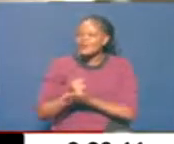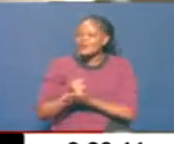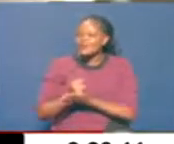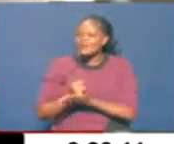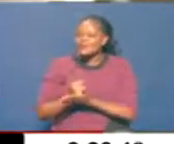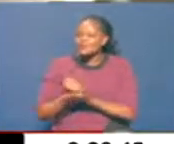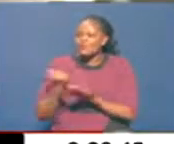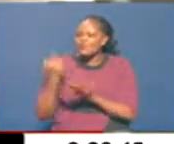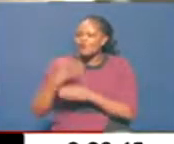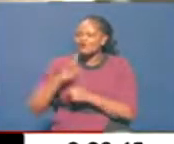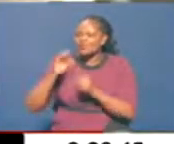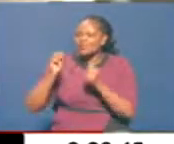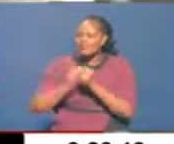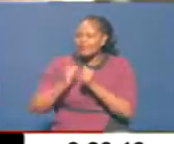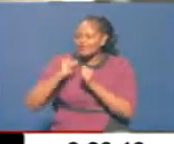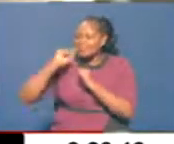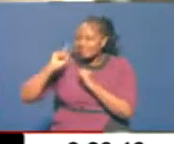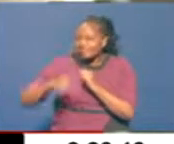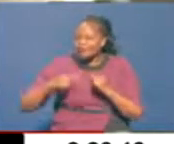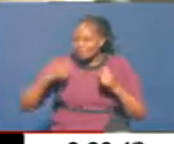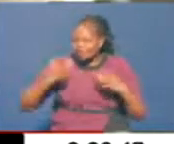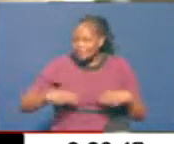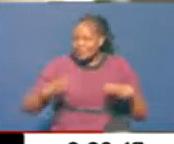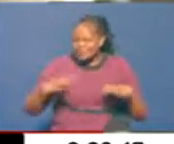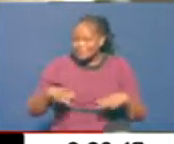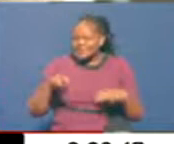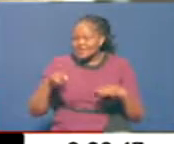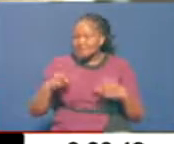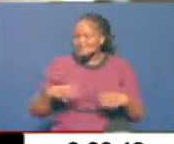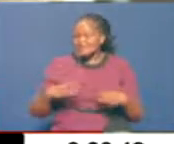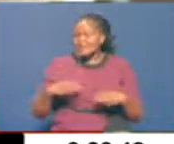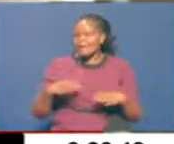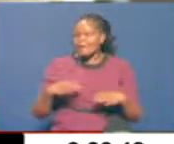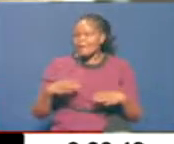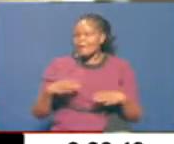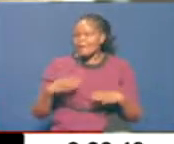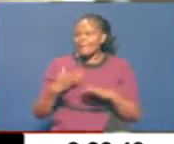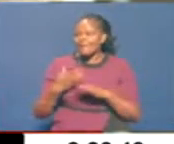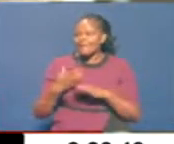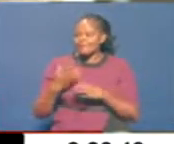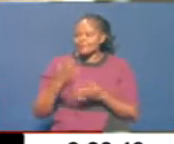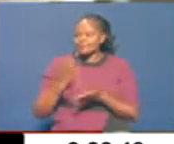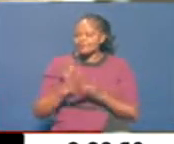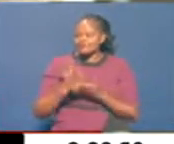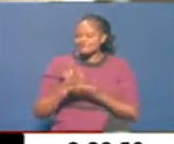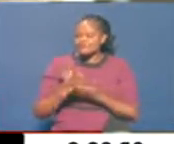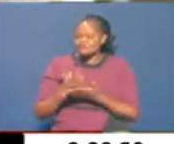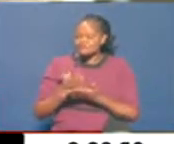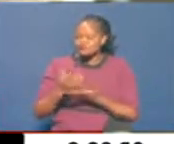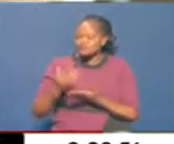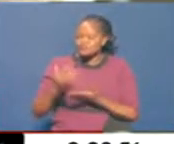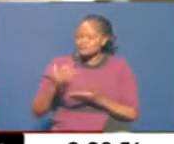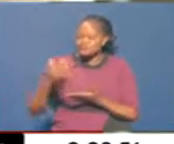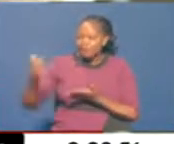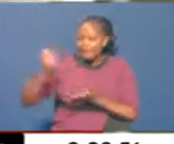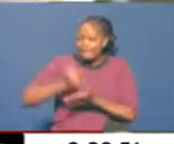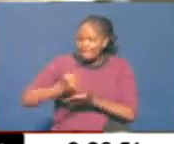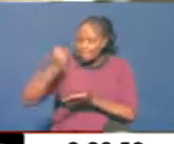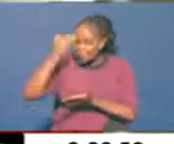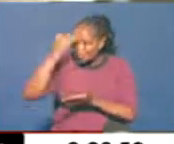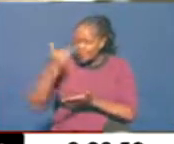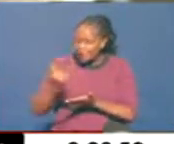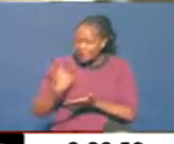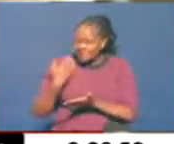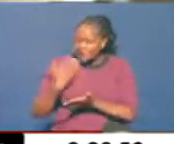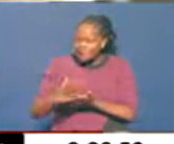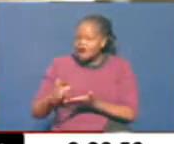over 10,000 personnel. And these personnel were actually being onboarded as part of the UHC program to ensure we have more nurses,